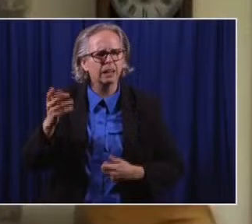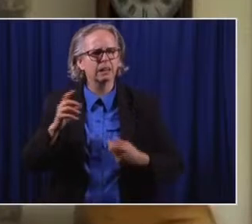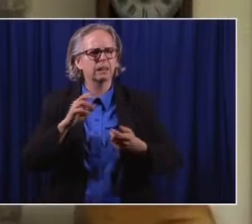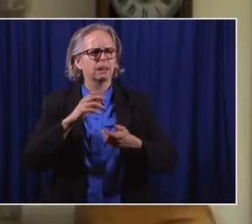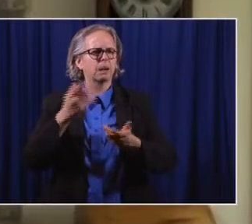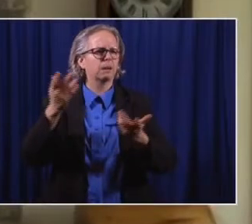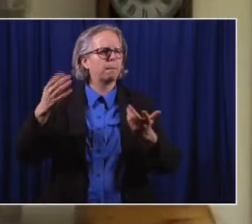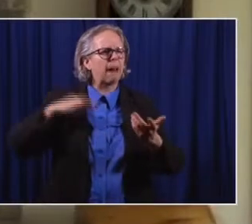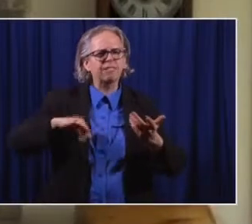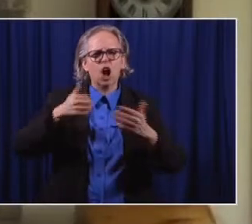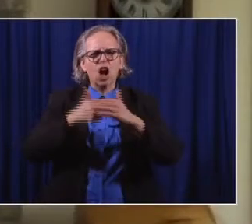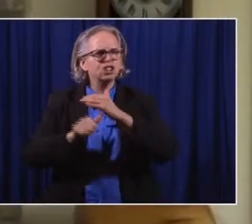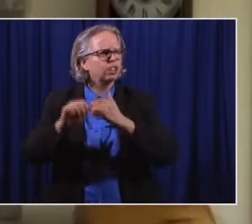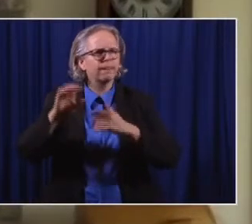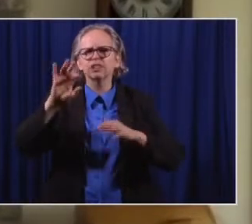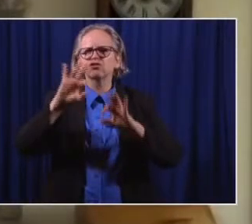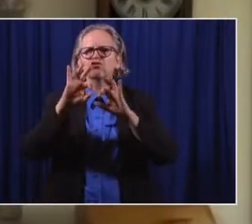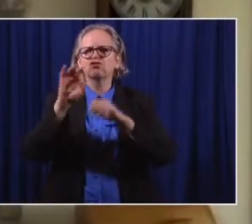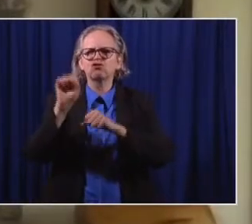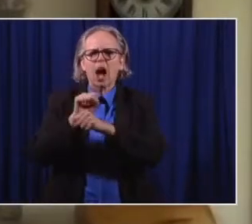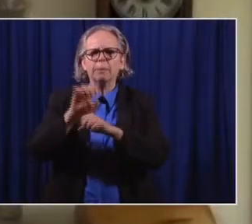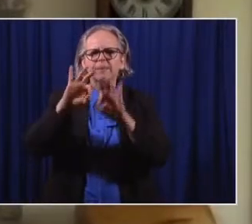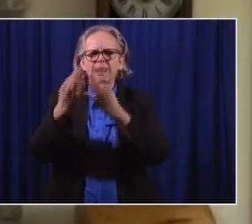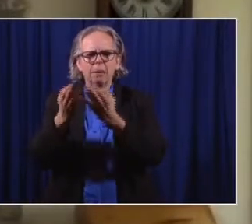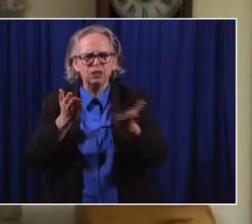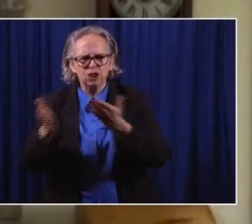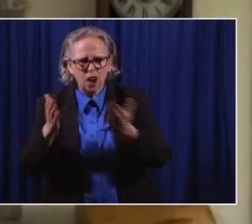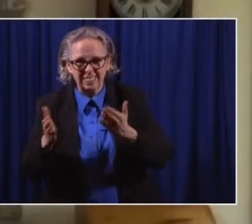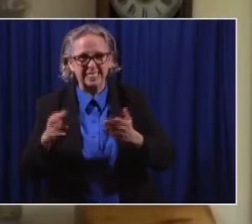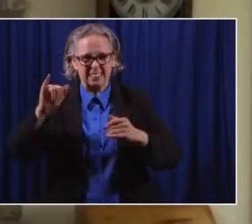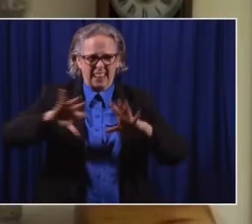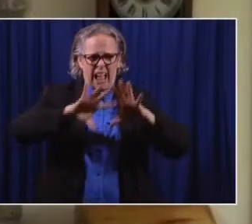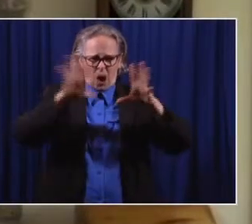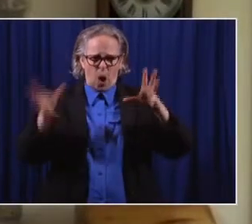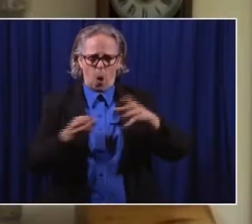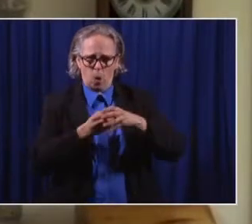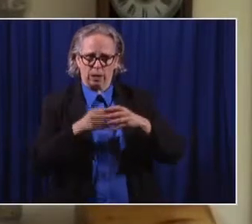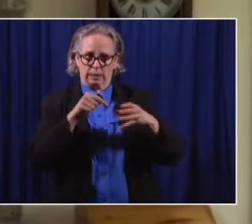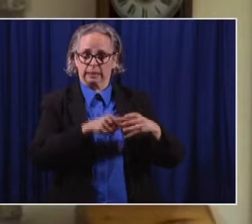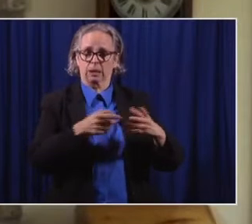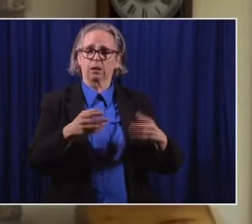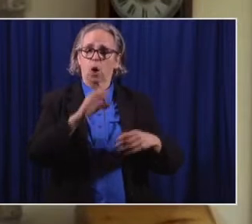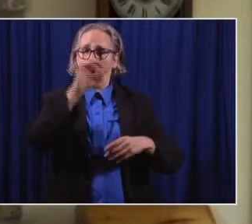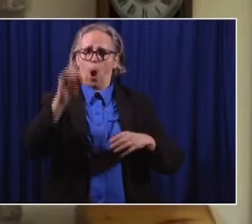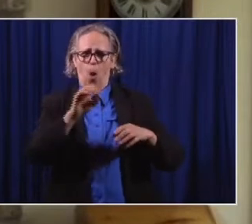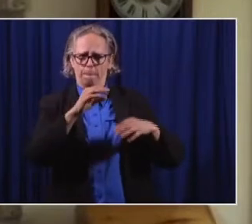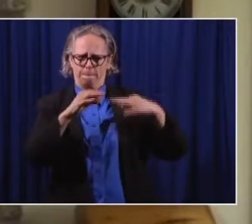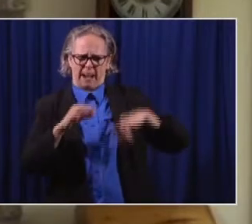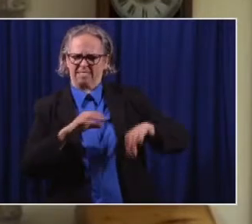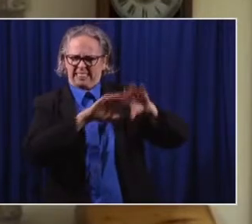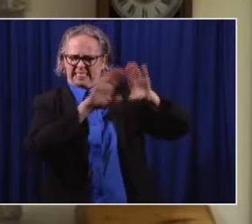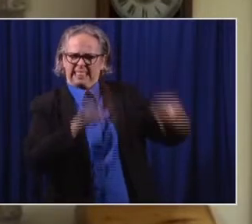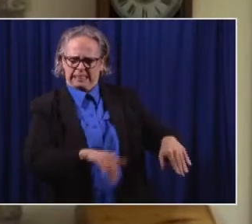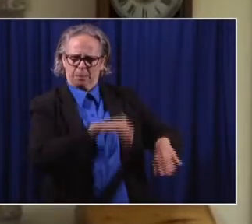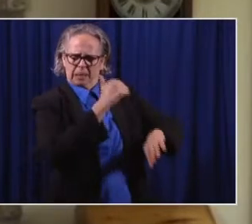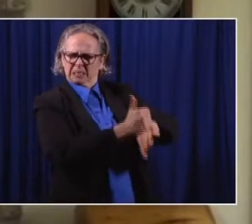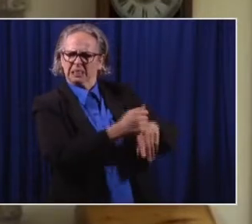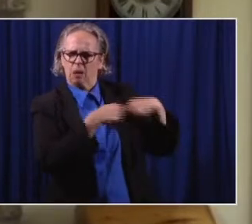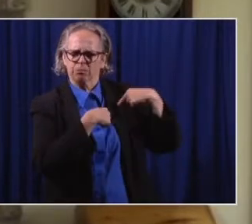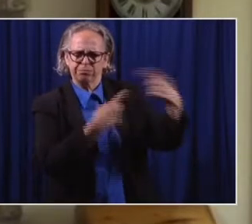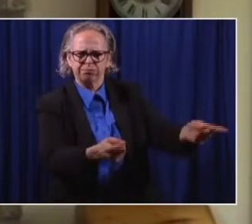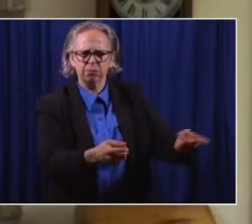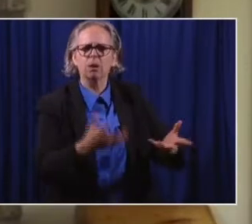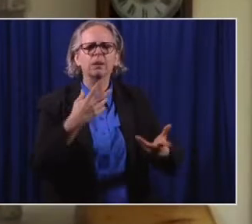Ohio Benefits offers users an opportunity to receive a voter registration form at